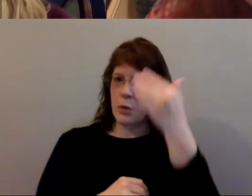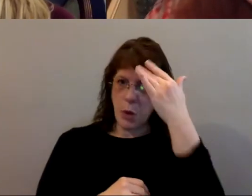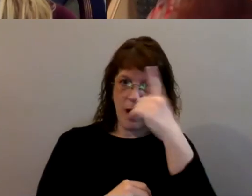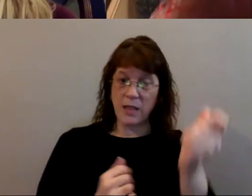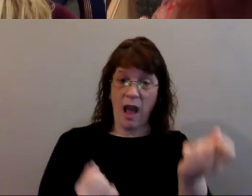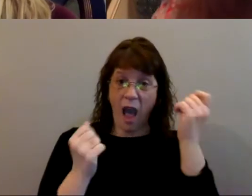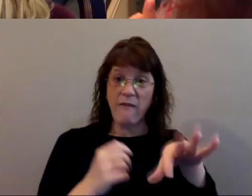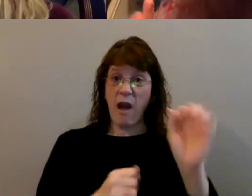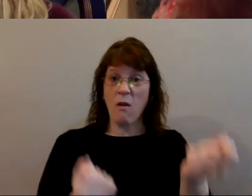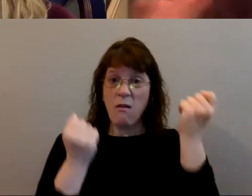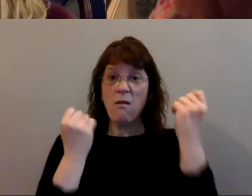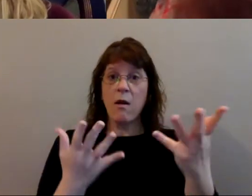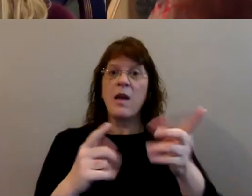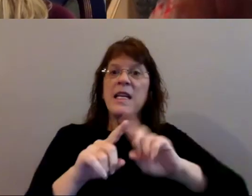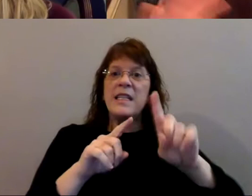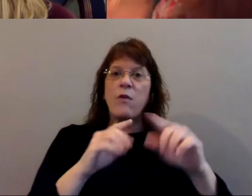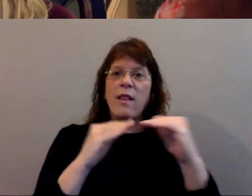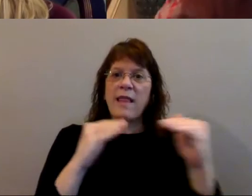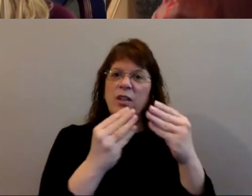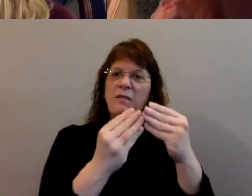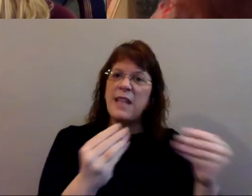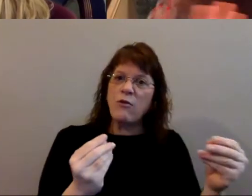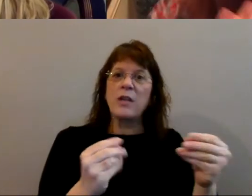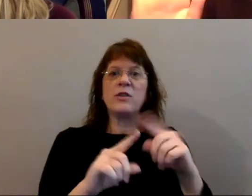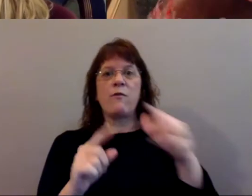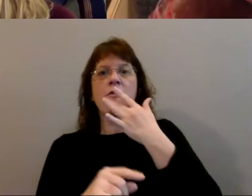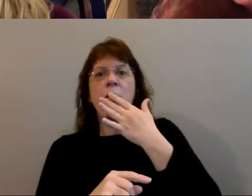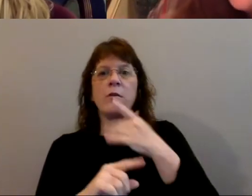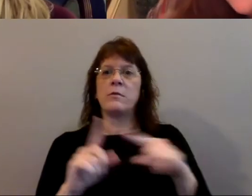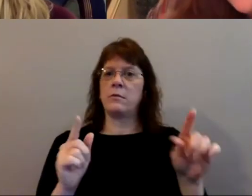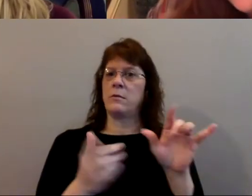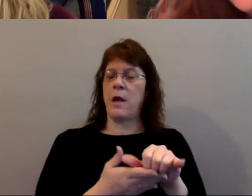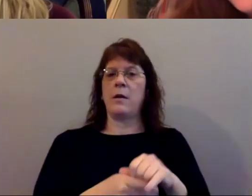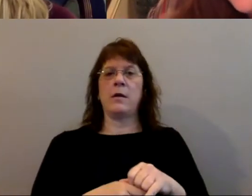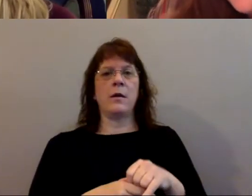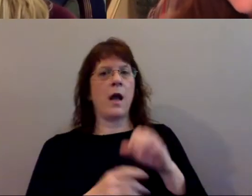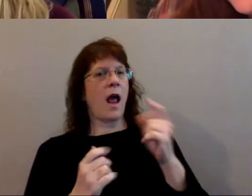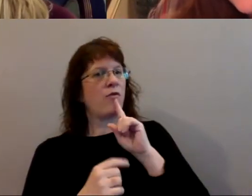them there were, like all different levels of degradation, colors, etc. But okay. A lot of really